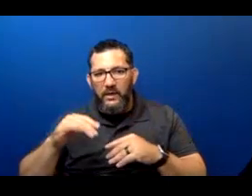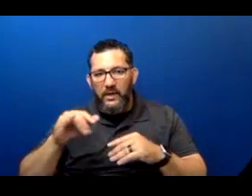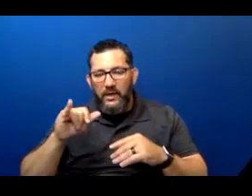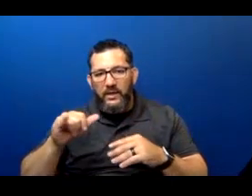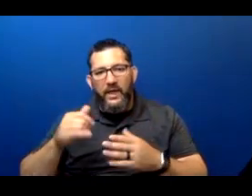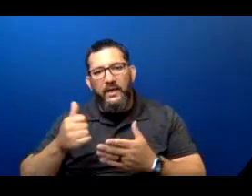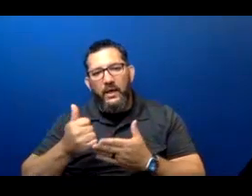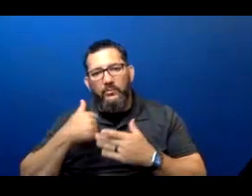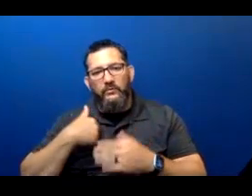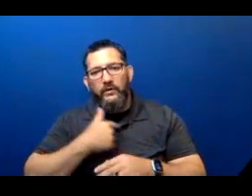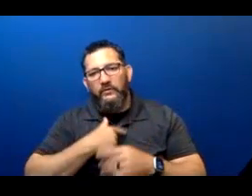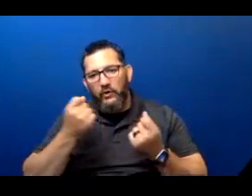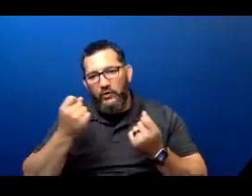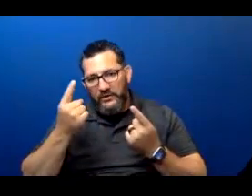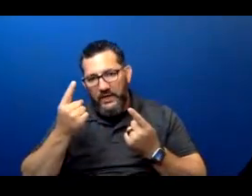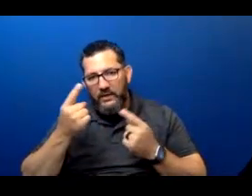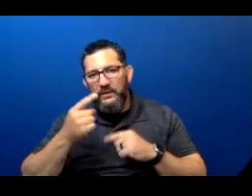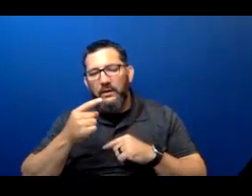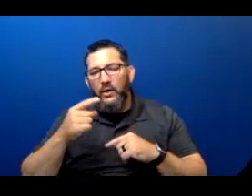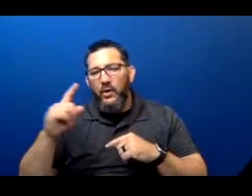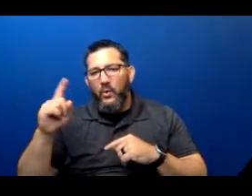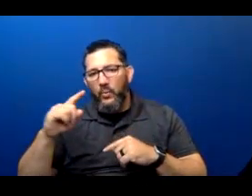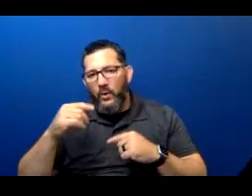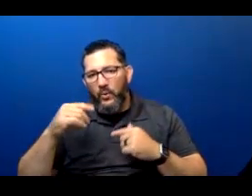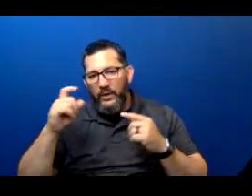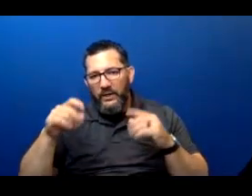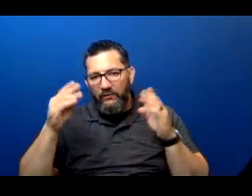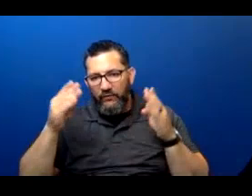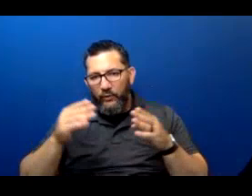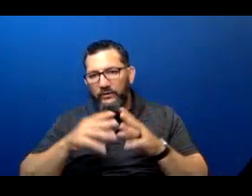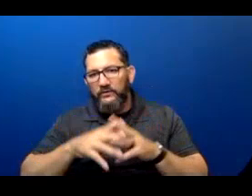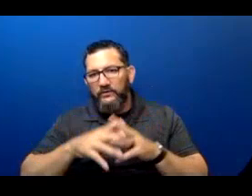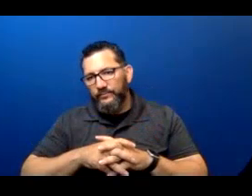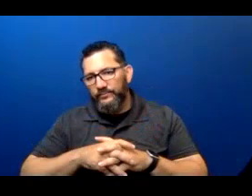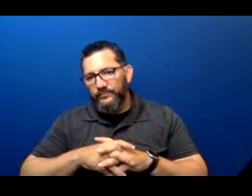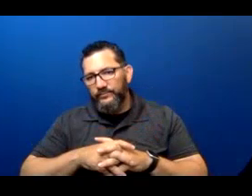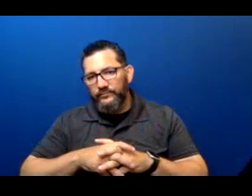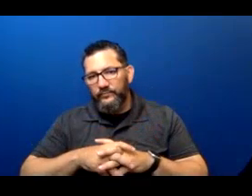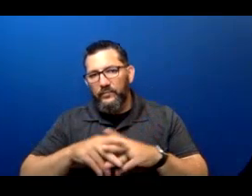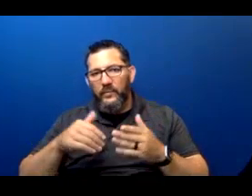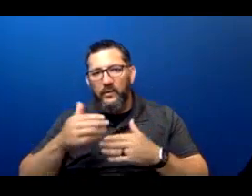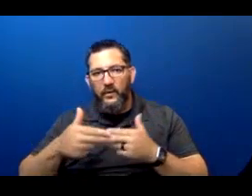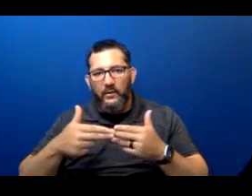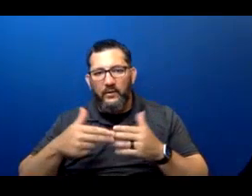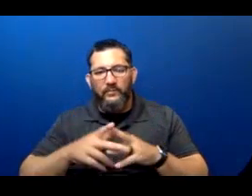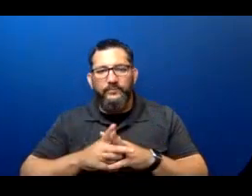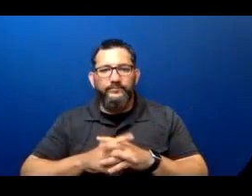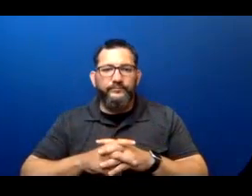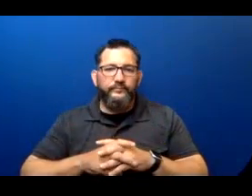understand where we have to focus more. Okay, next slide.